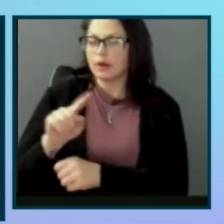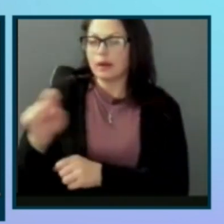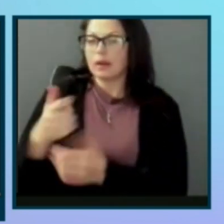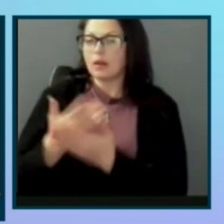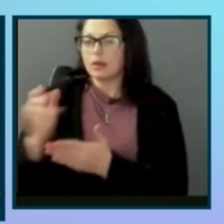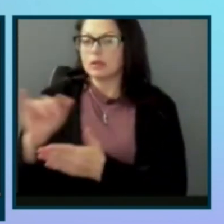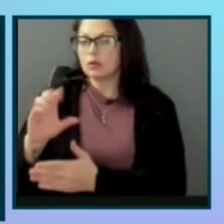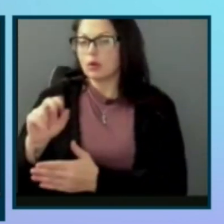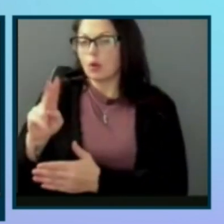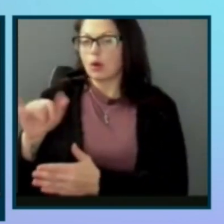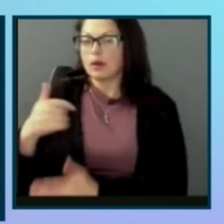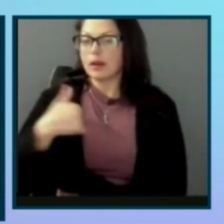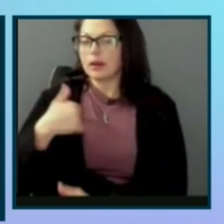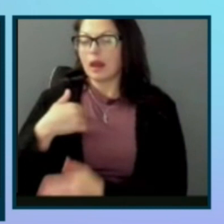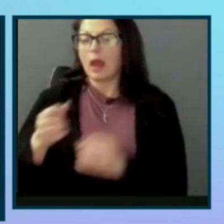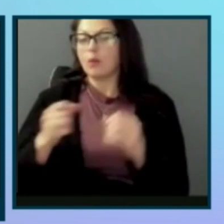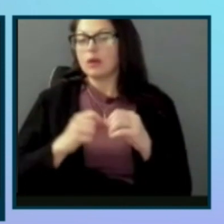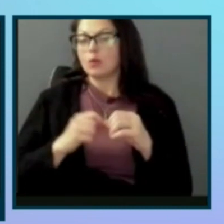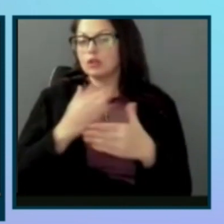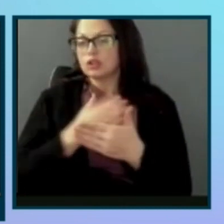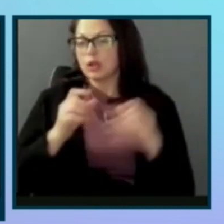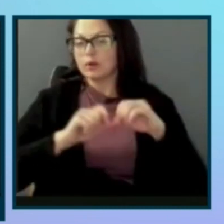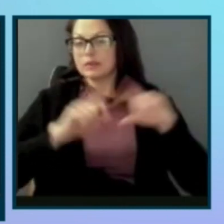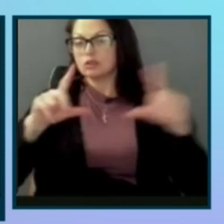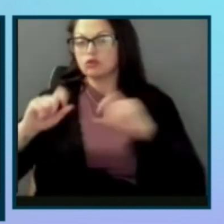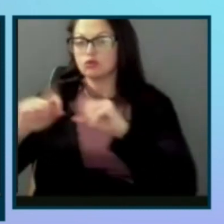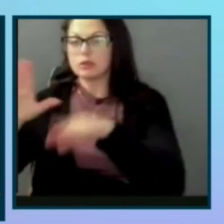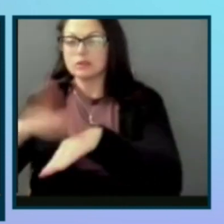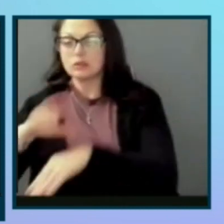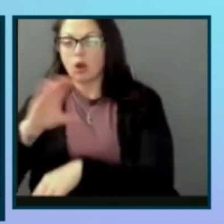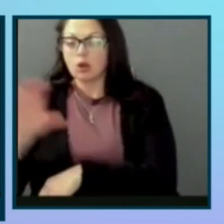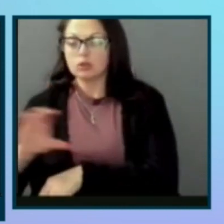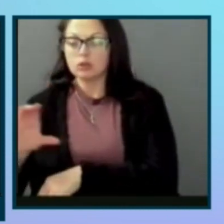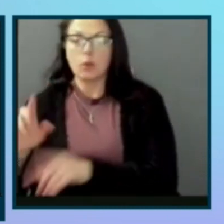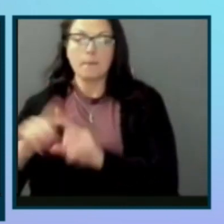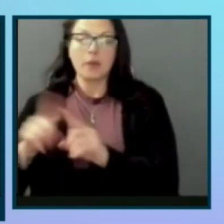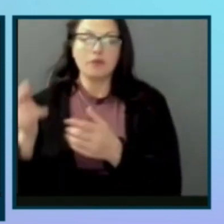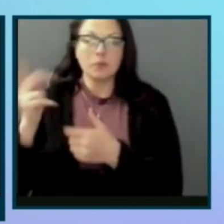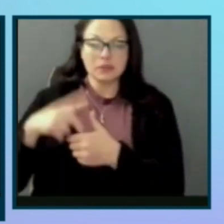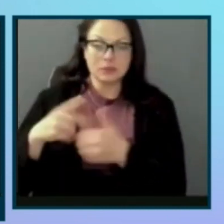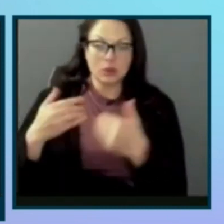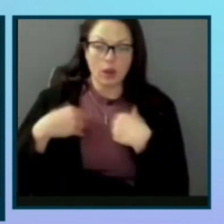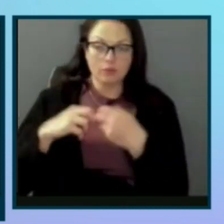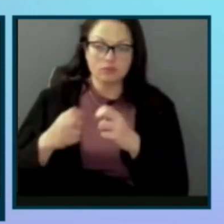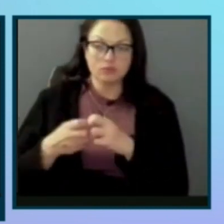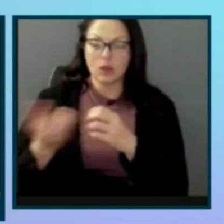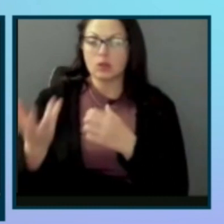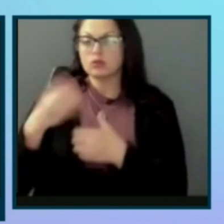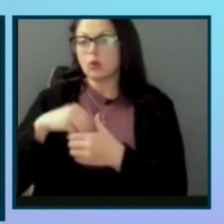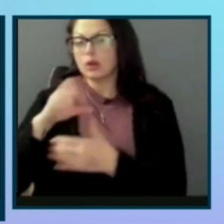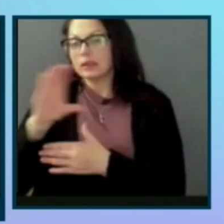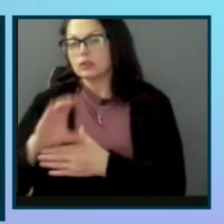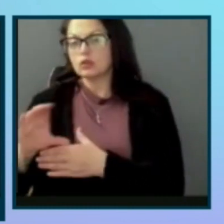Courtney and I were sharing screens on Zoom because we needed to see some things. But for participants who are having trouble joining the Zoom, really,